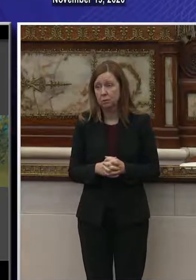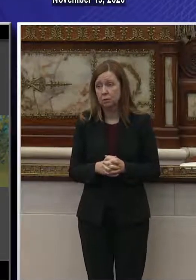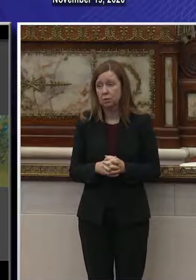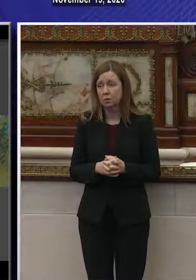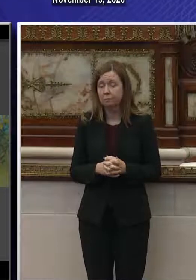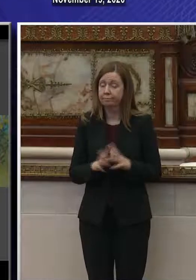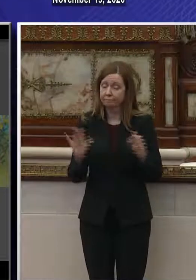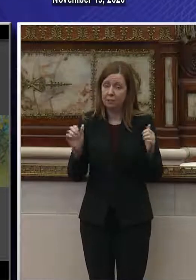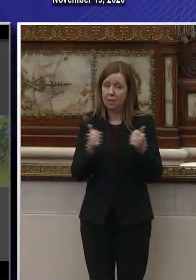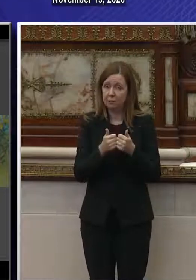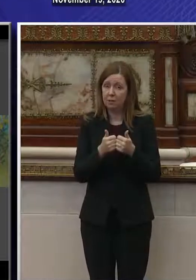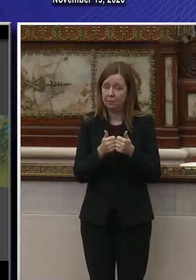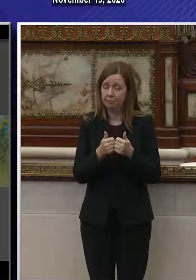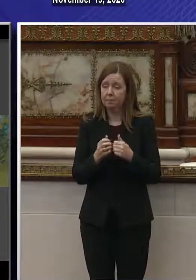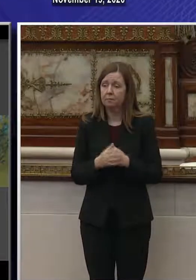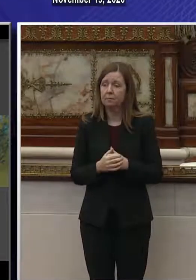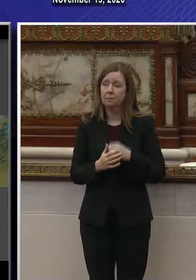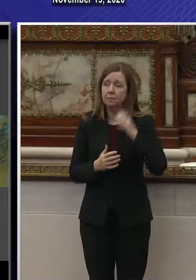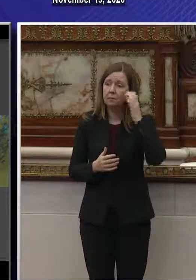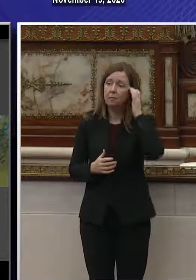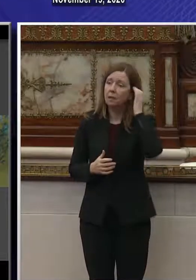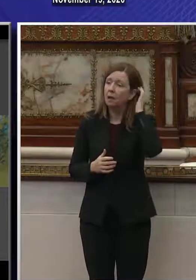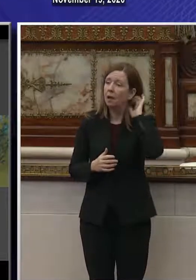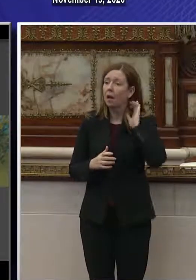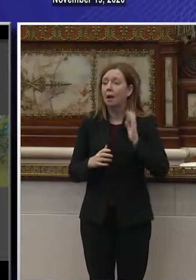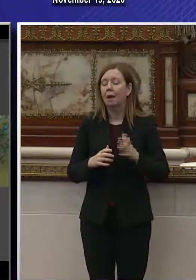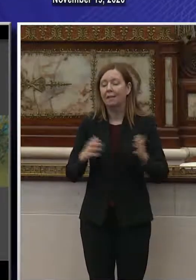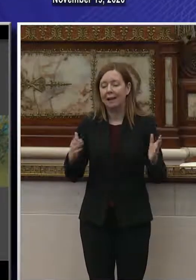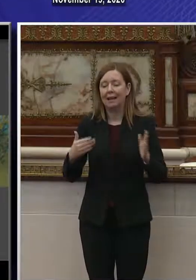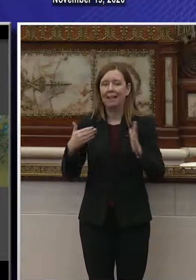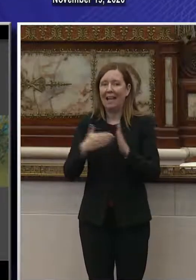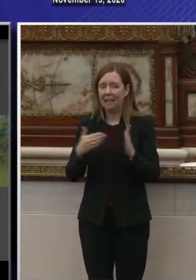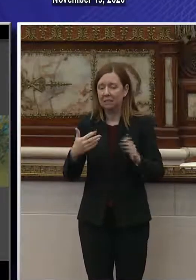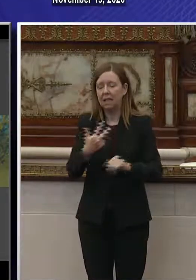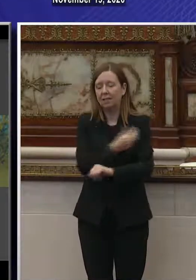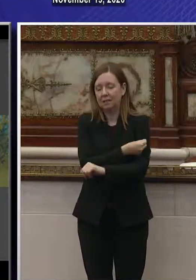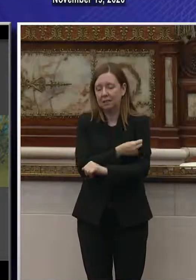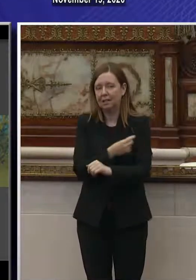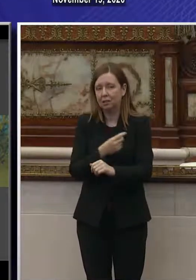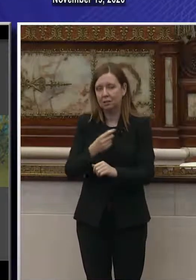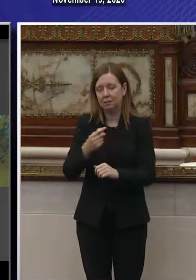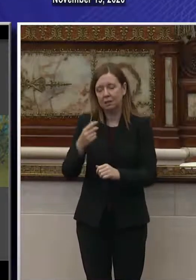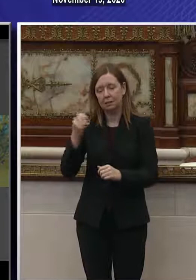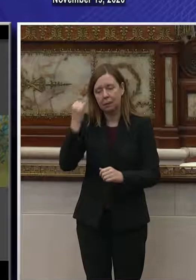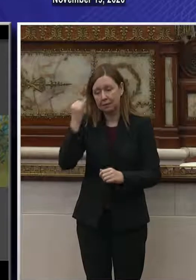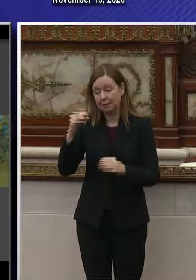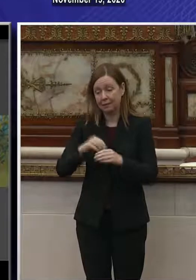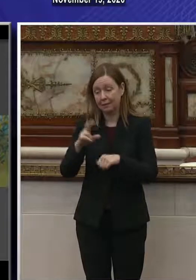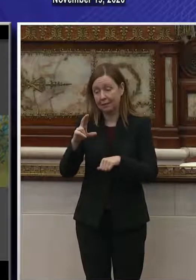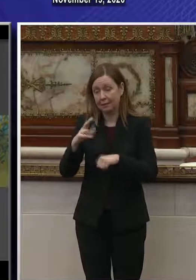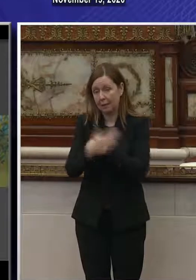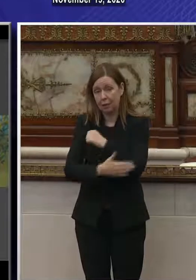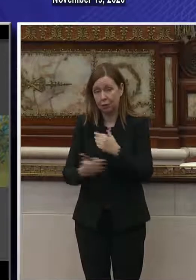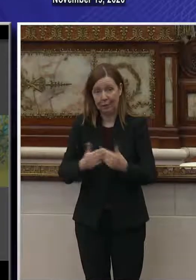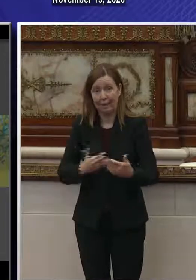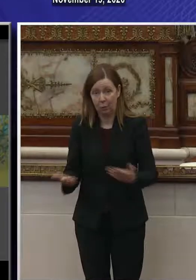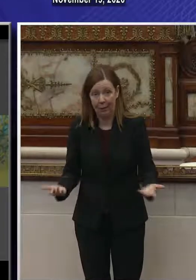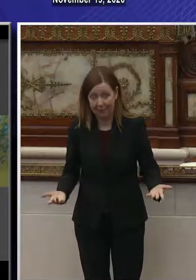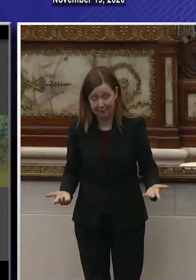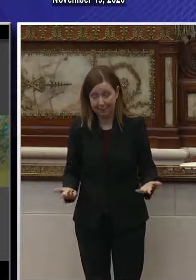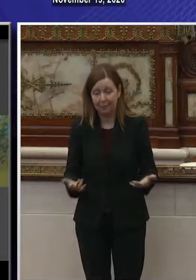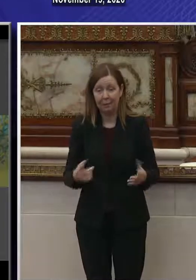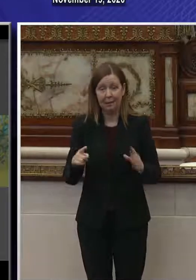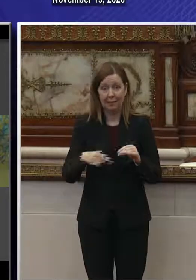it's challenging. There's a lot of anti-vaccination sentiment to begin with in this nation, just regarding